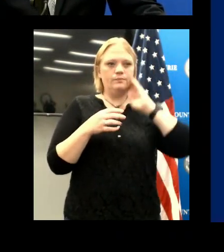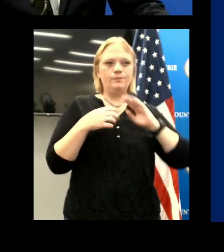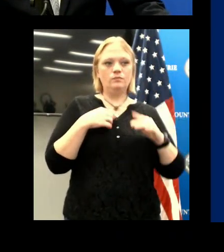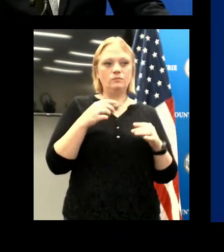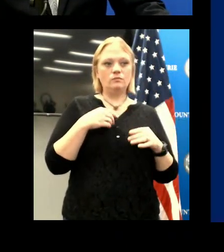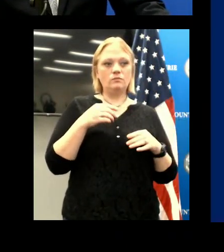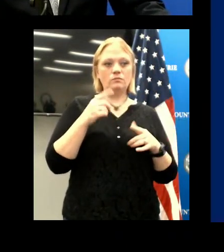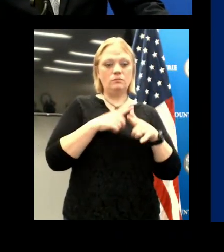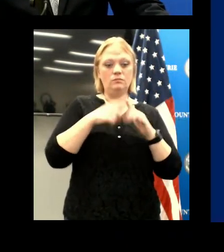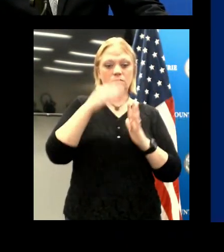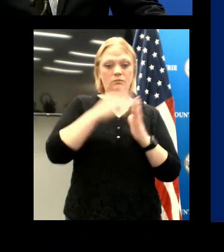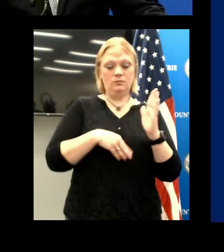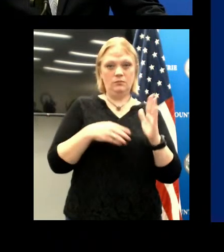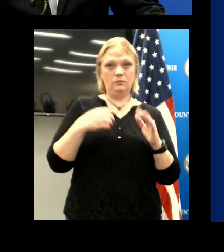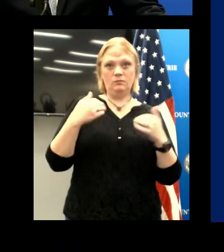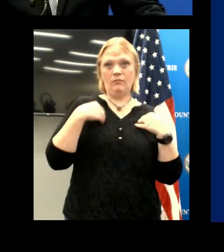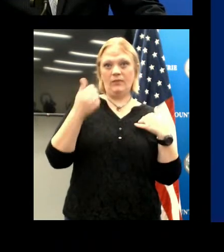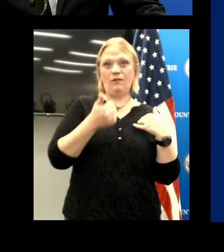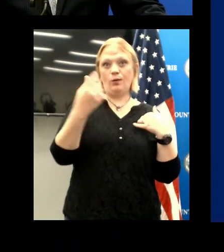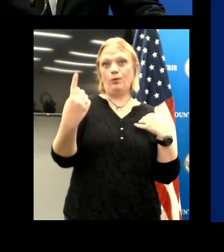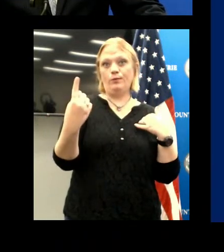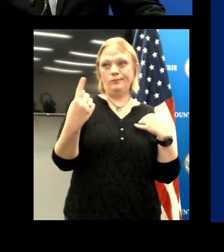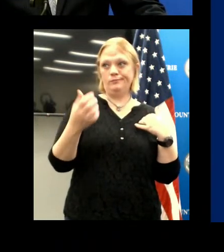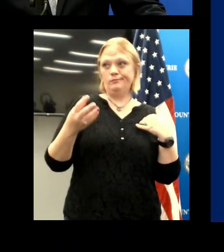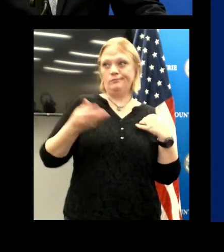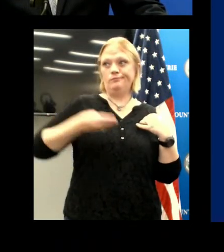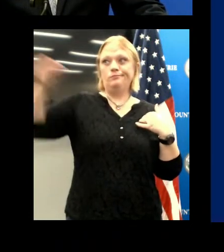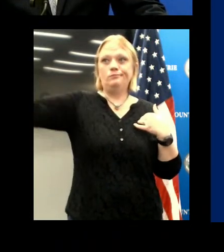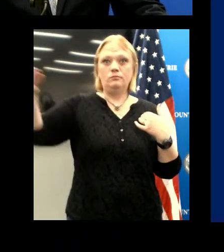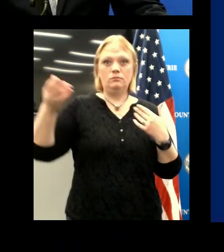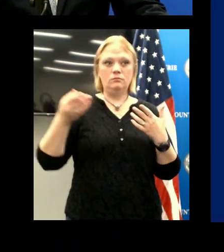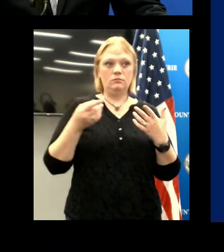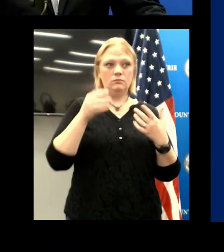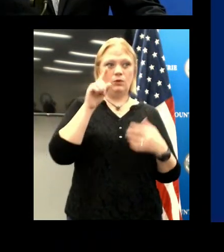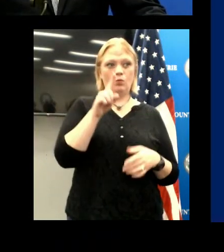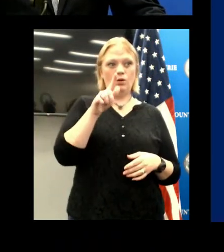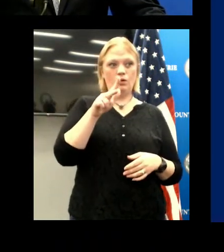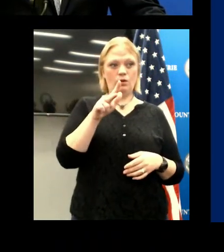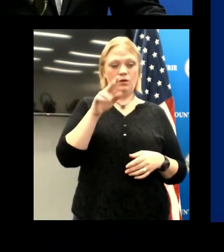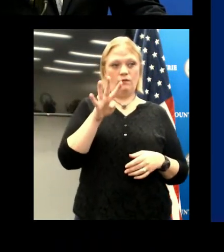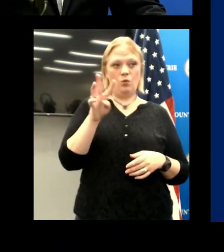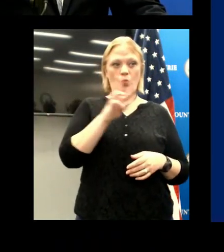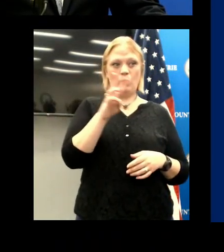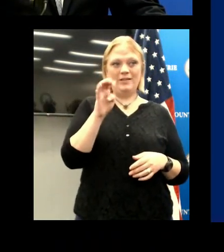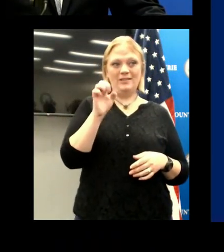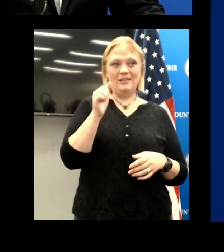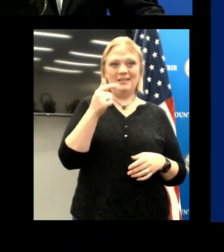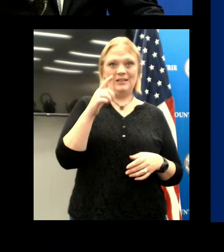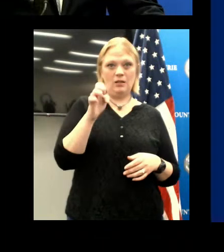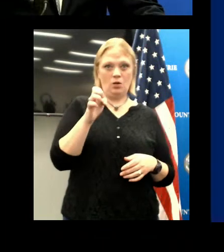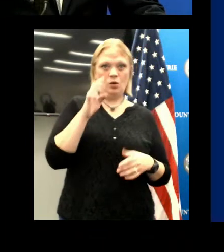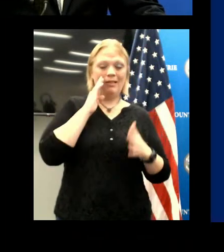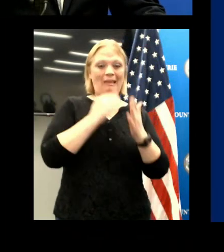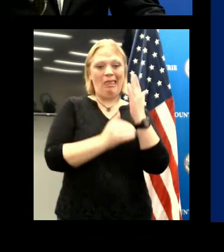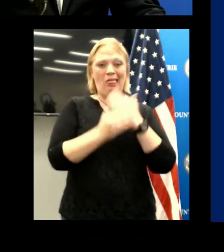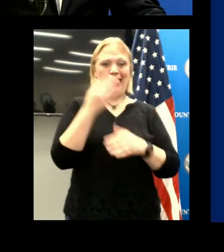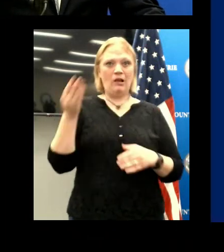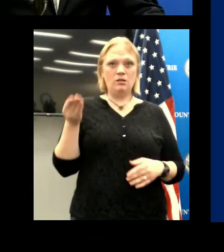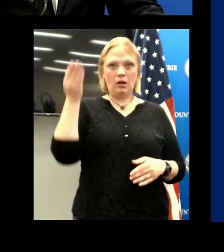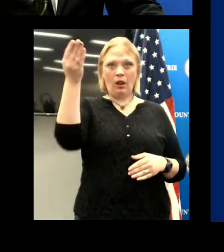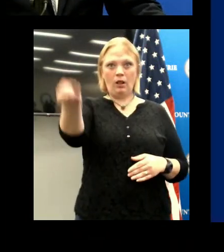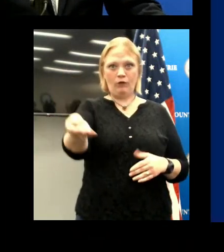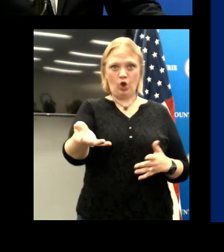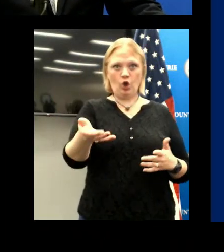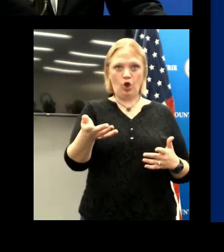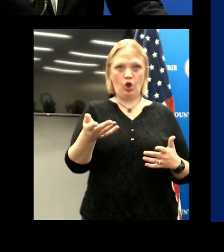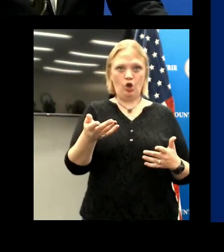someone deliver it to the Board of Elections at 134 West Eagle Street in downtown Buffalo. They will hand deliver to that person an absentee